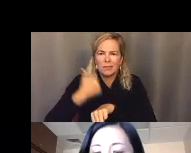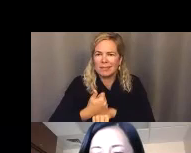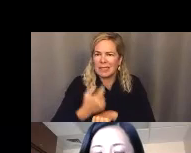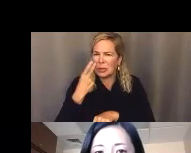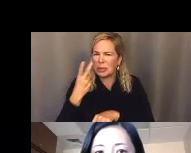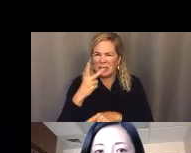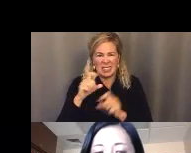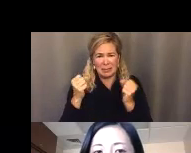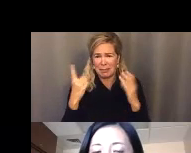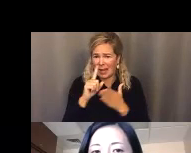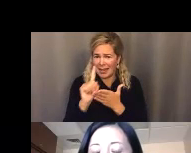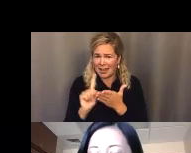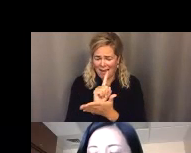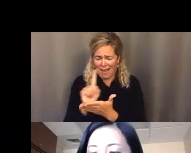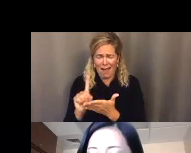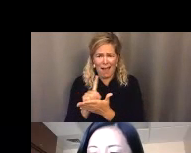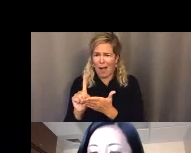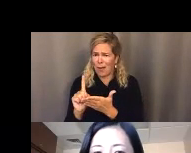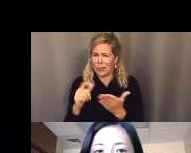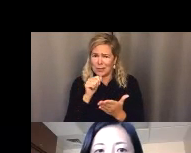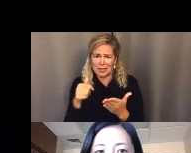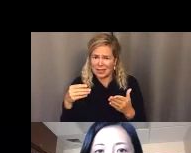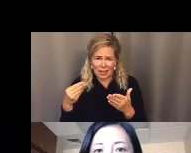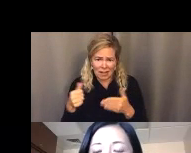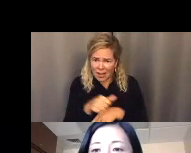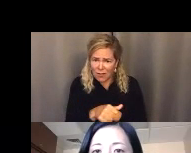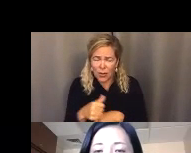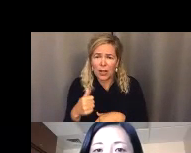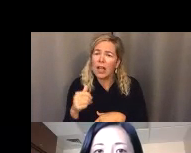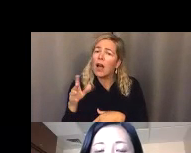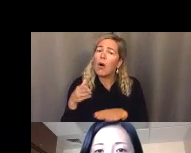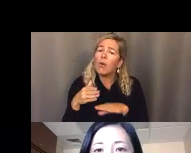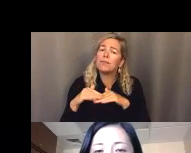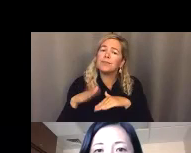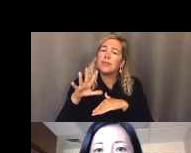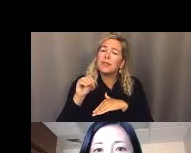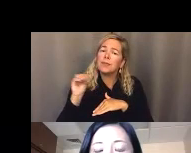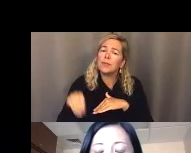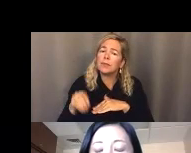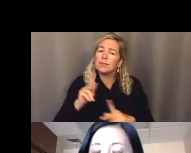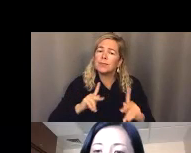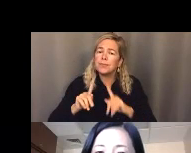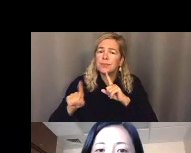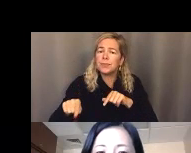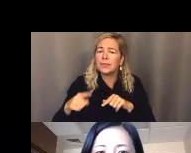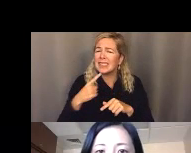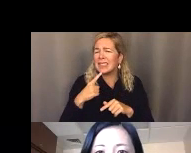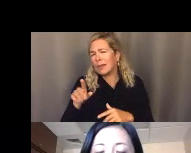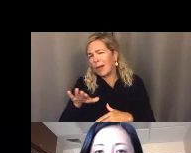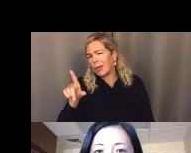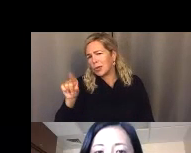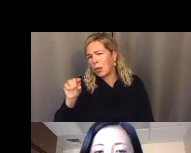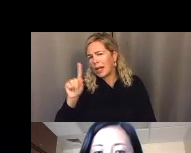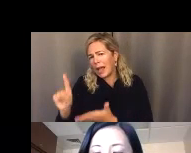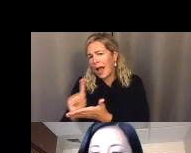are not currently being covered, but more than 50% of our respondents felt that it was about 20 hours a week or less that are